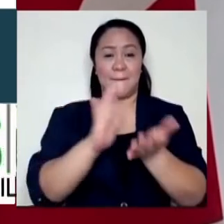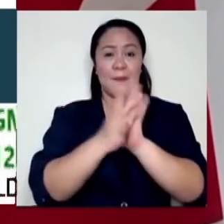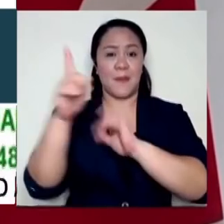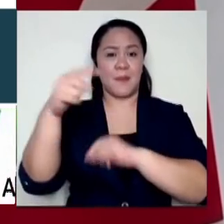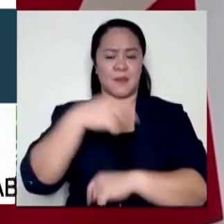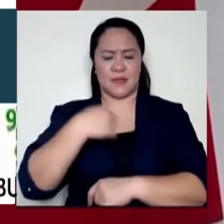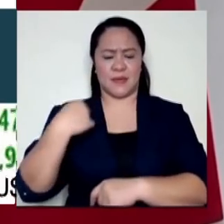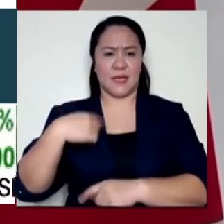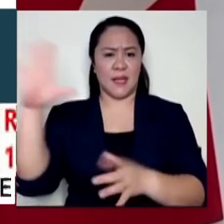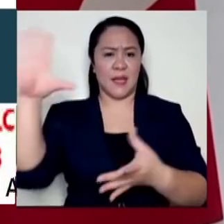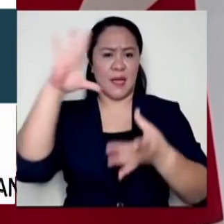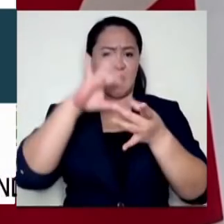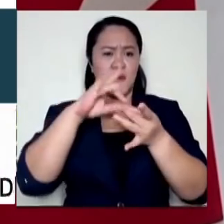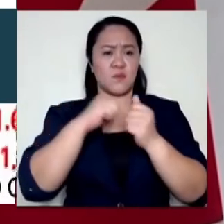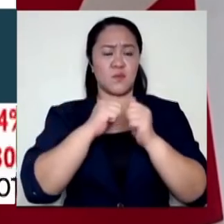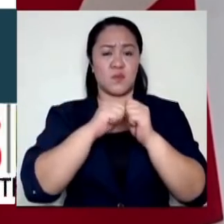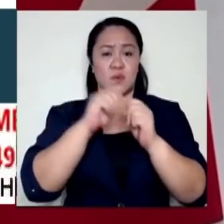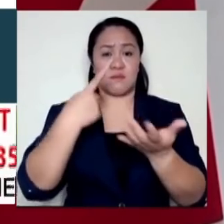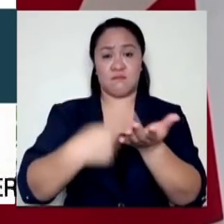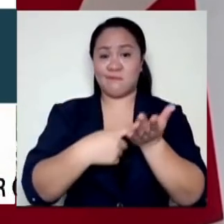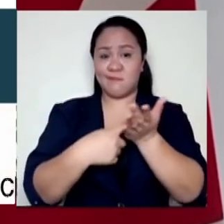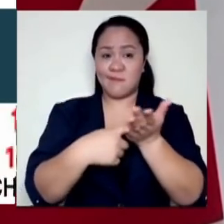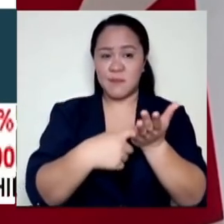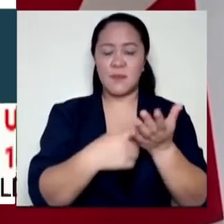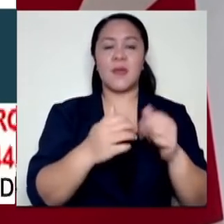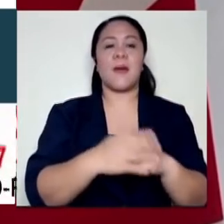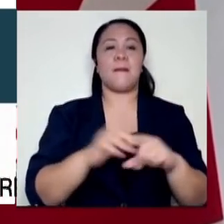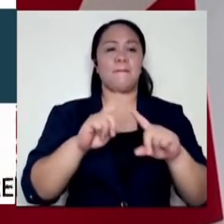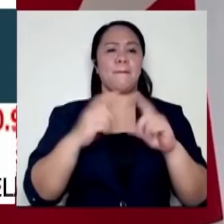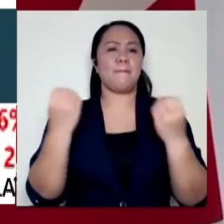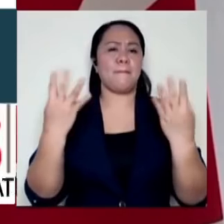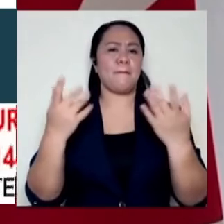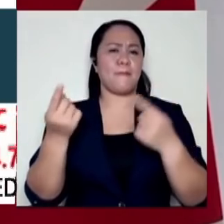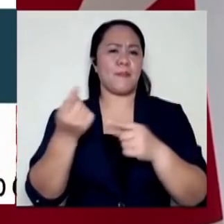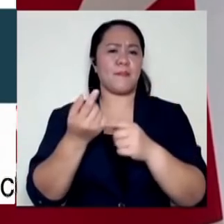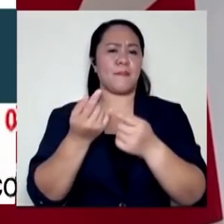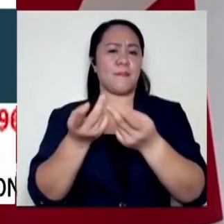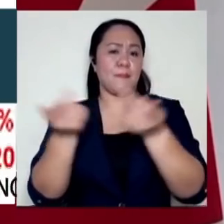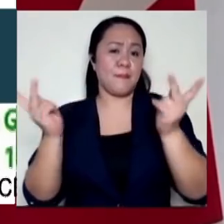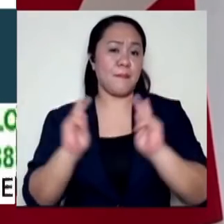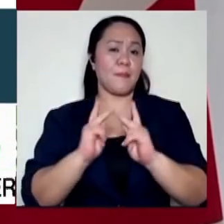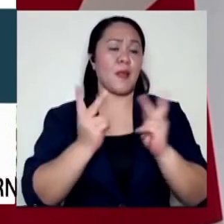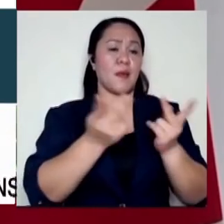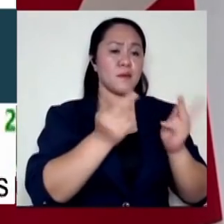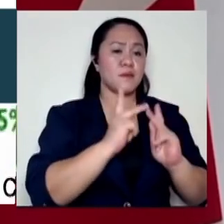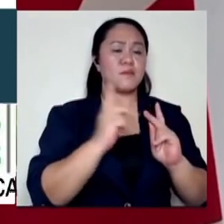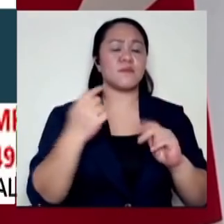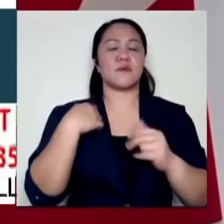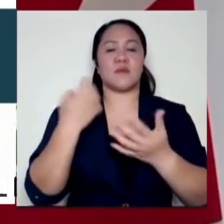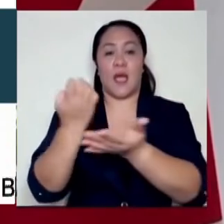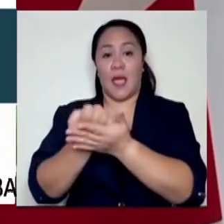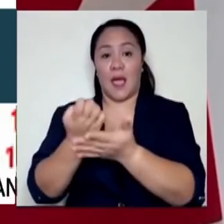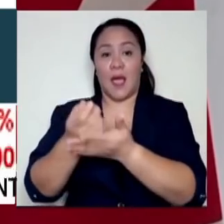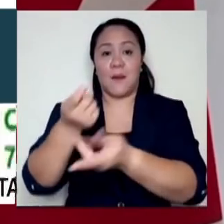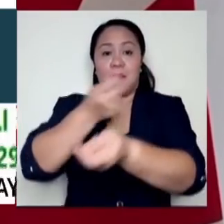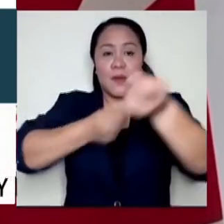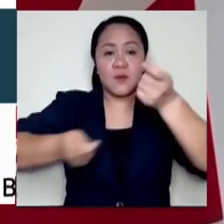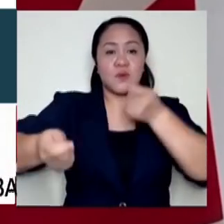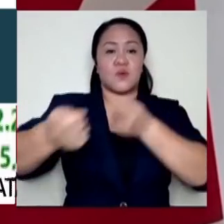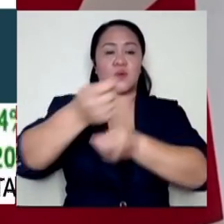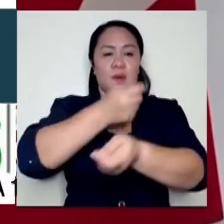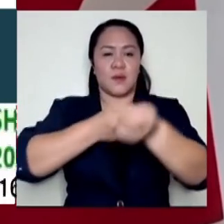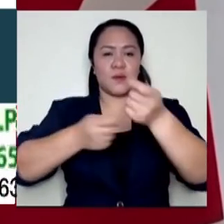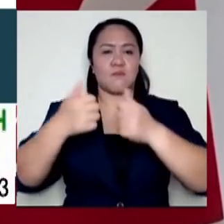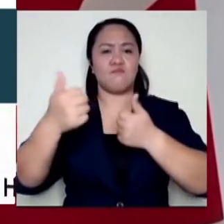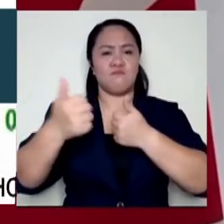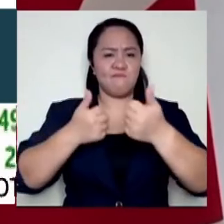indeed the solution. But in many other areas, on the economy, on trade, we will find ourselves in a competitive position